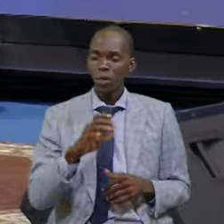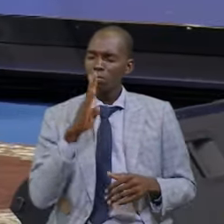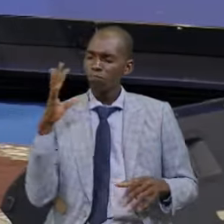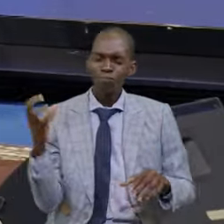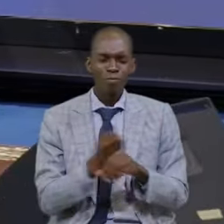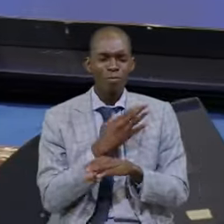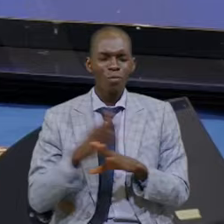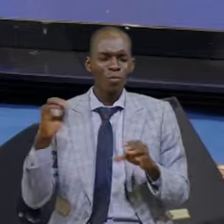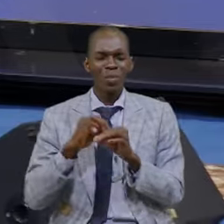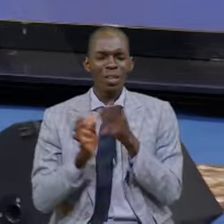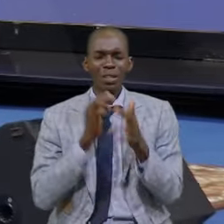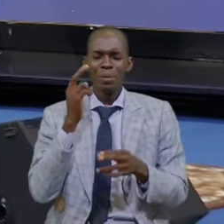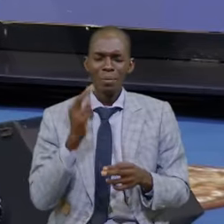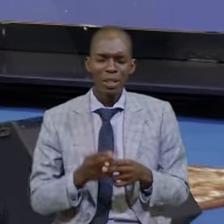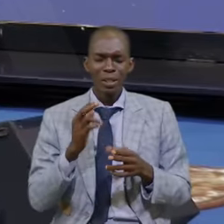in Jesus' name.